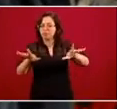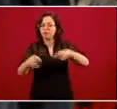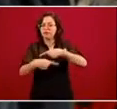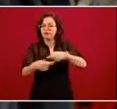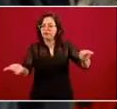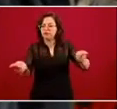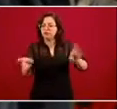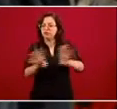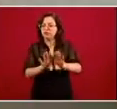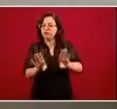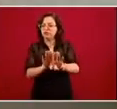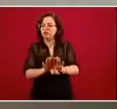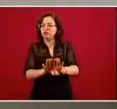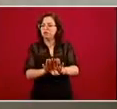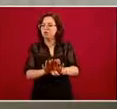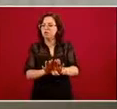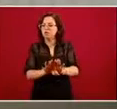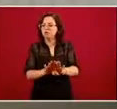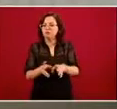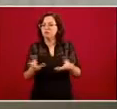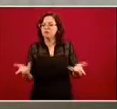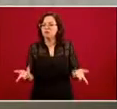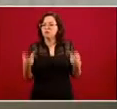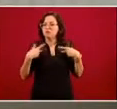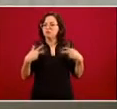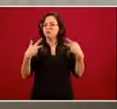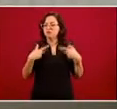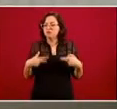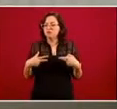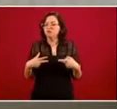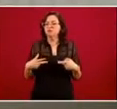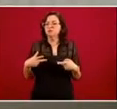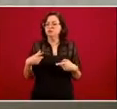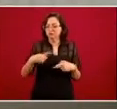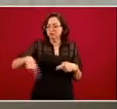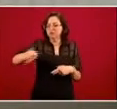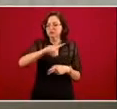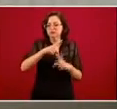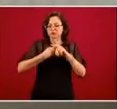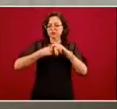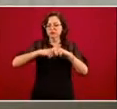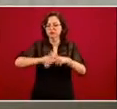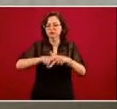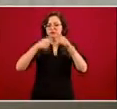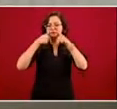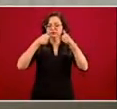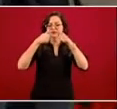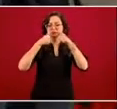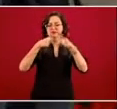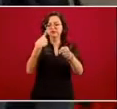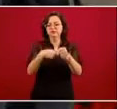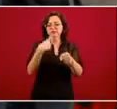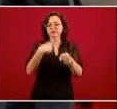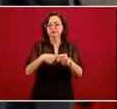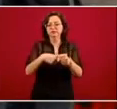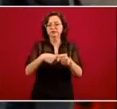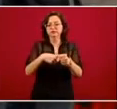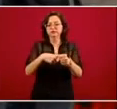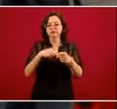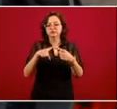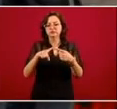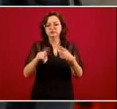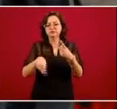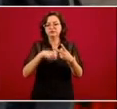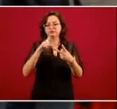ensured that it is effectively applied in hospitals? Are there going to be any law enforcement mechanisms to make sure of this?